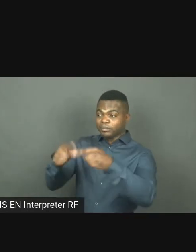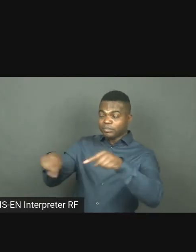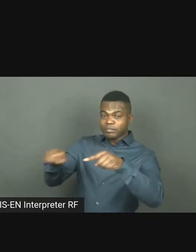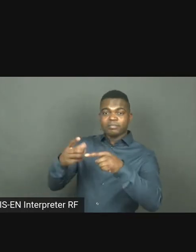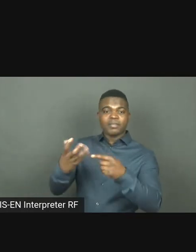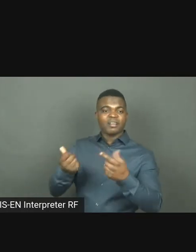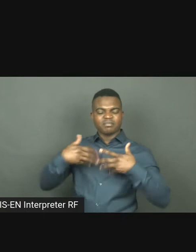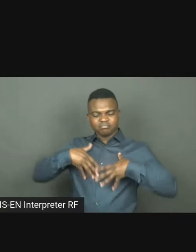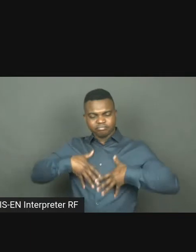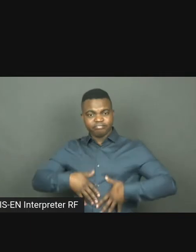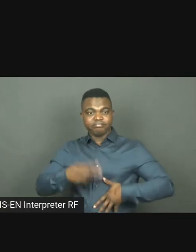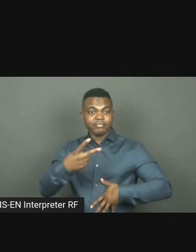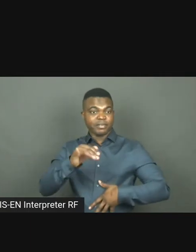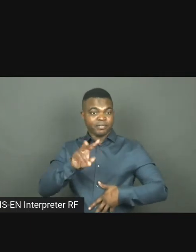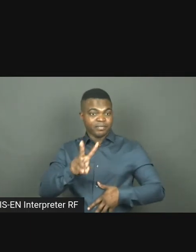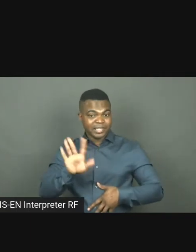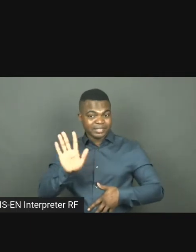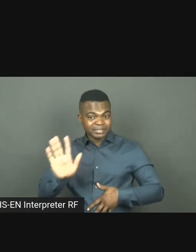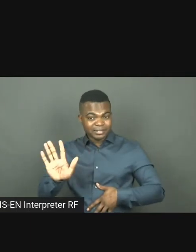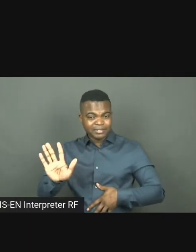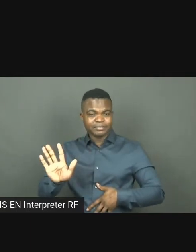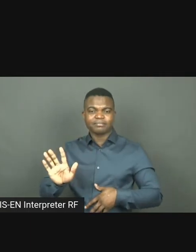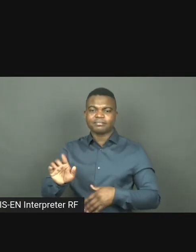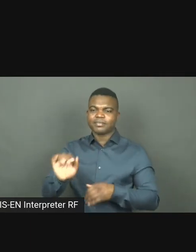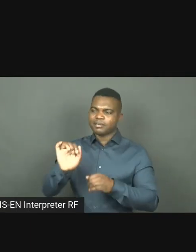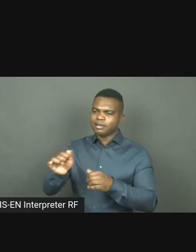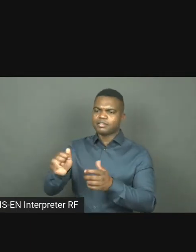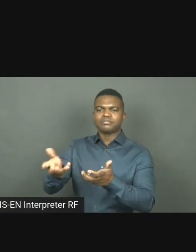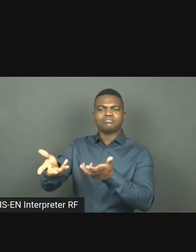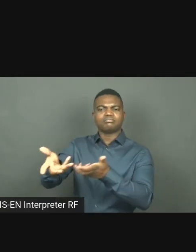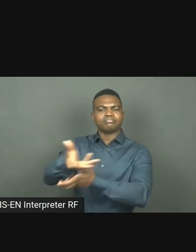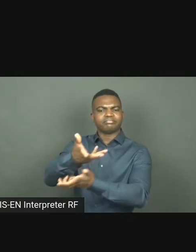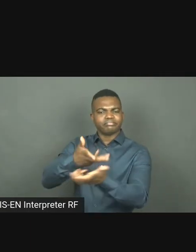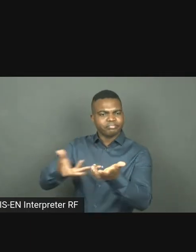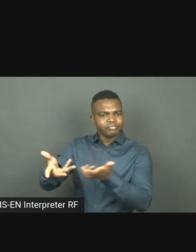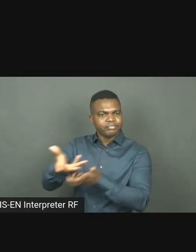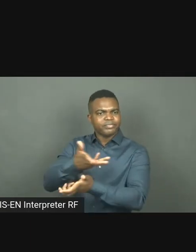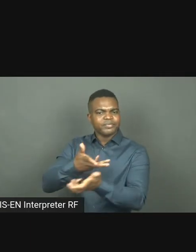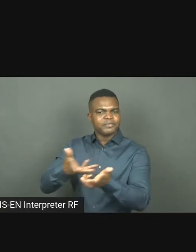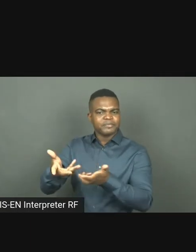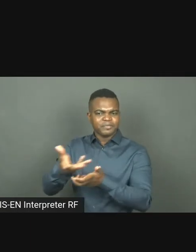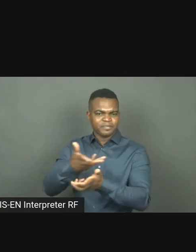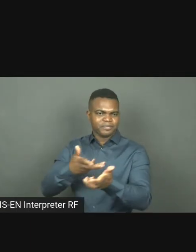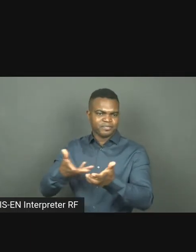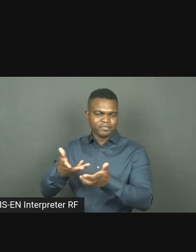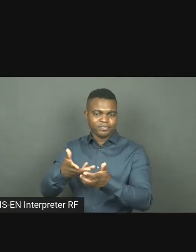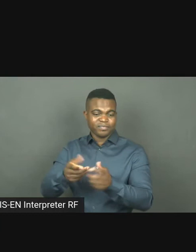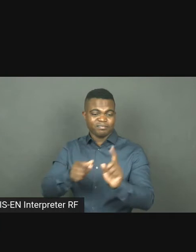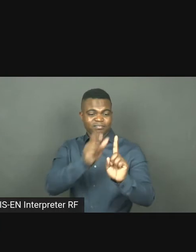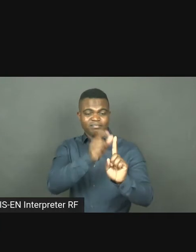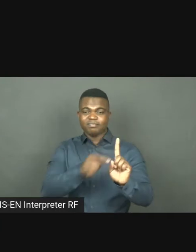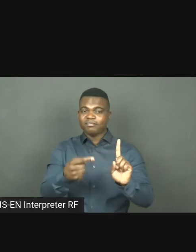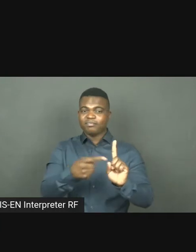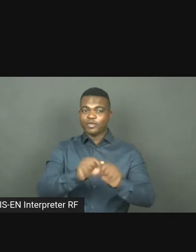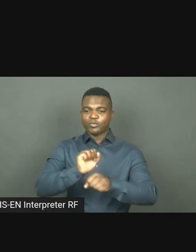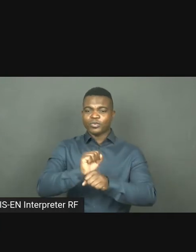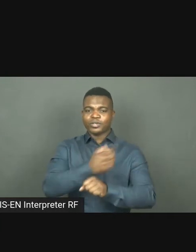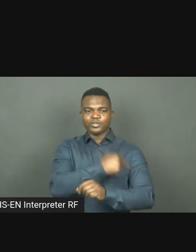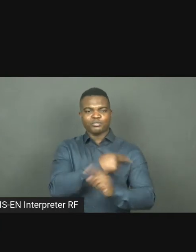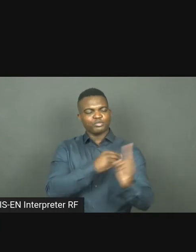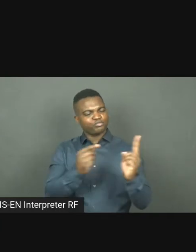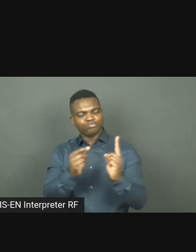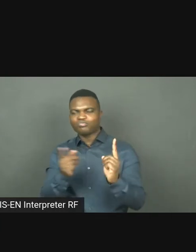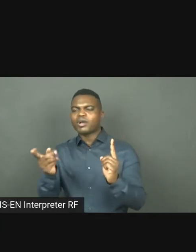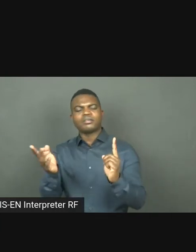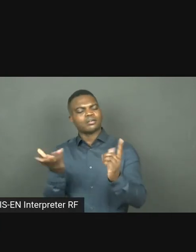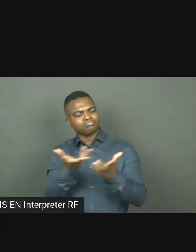and it's organized through clear advocacy demands that are based in data and science, and it's engaged